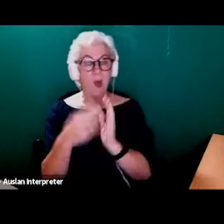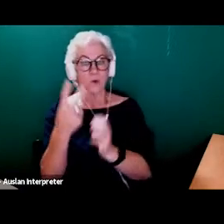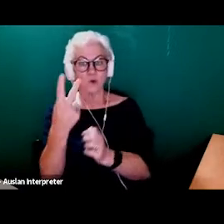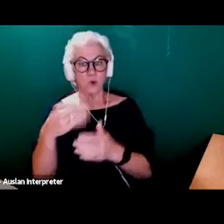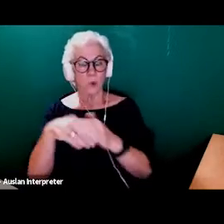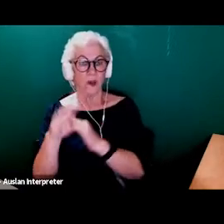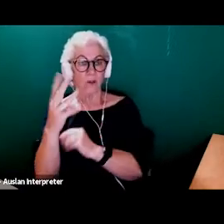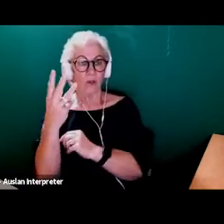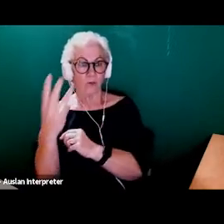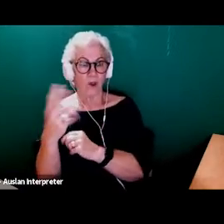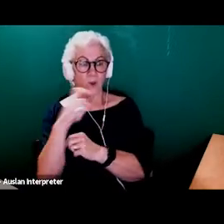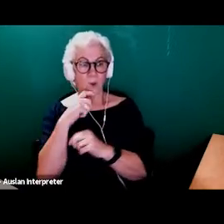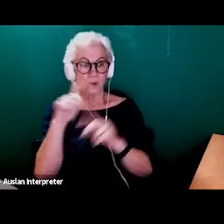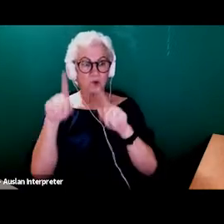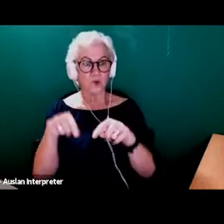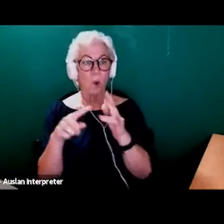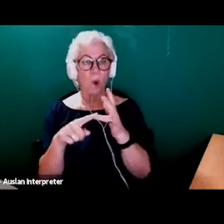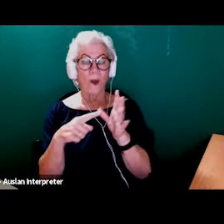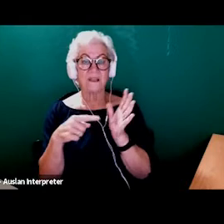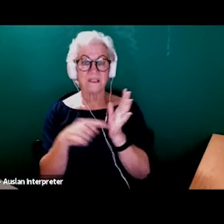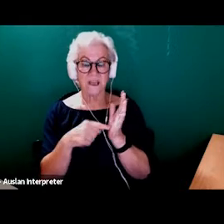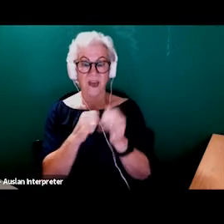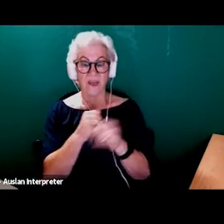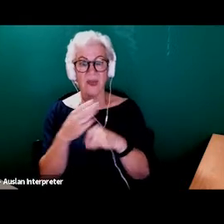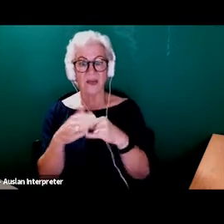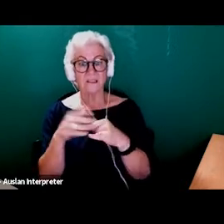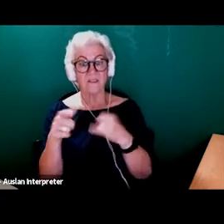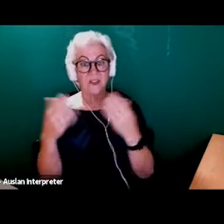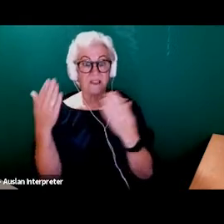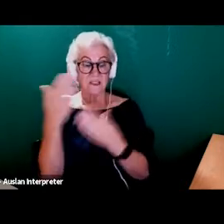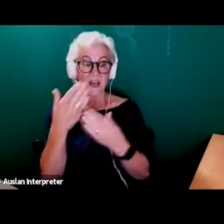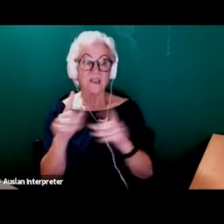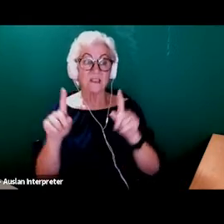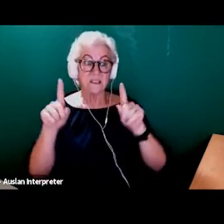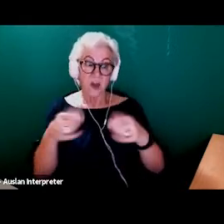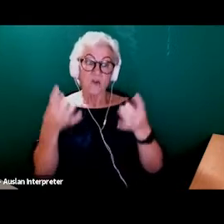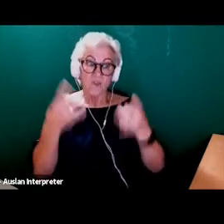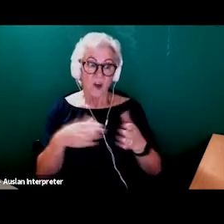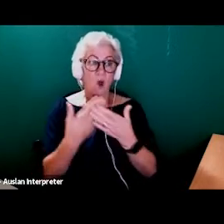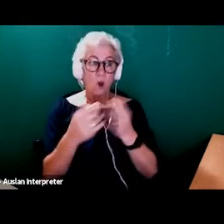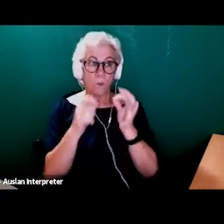start OAT at the end of this study period were starting on buprenorphine.